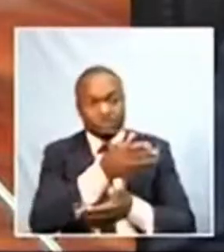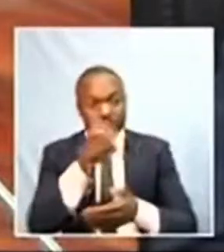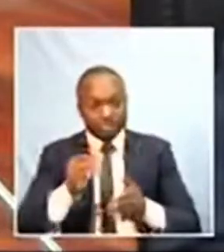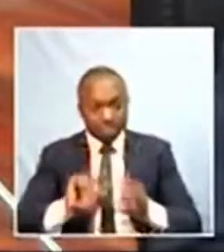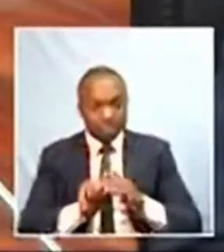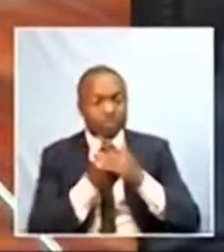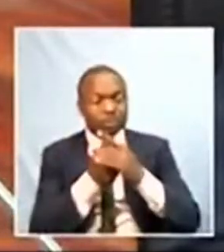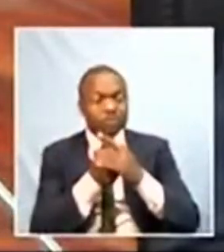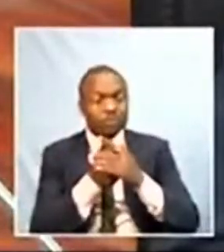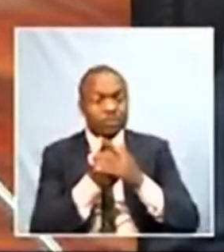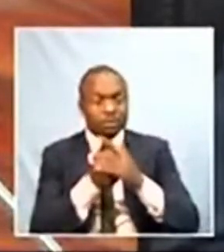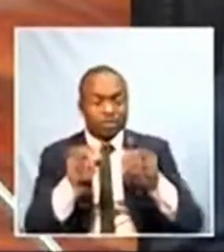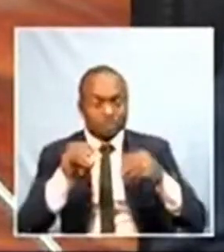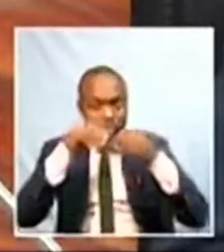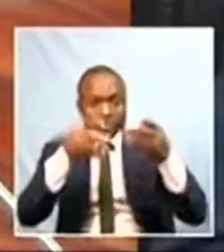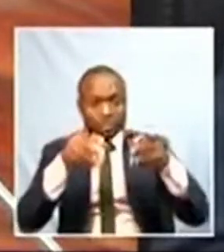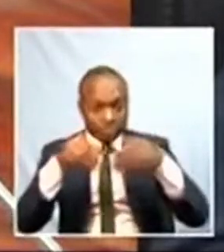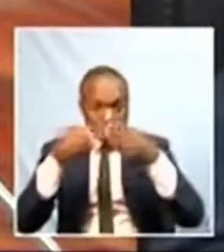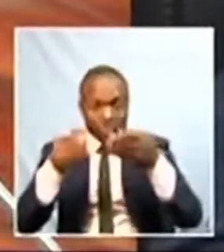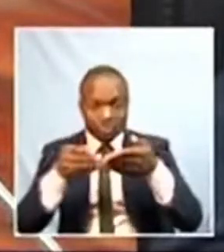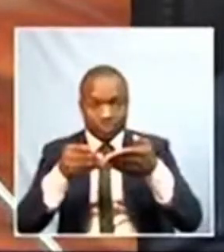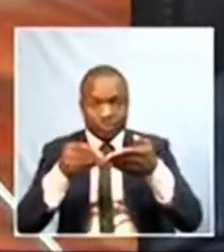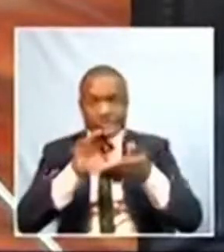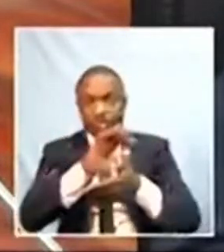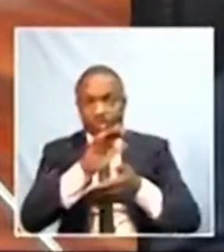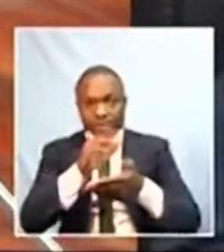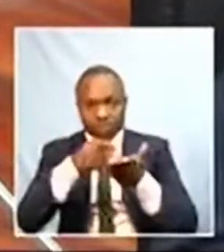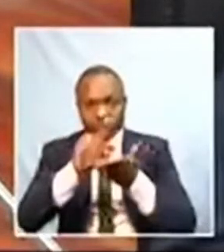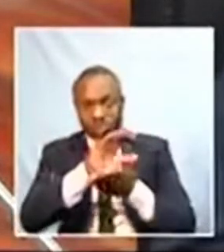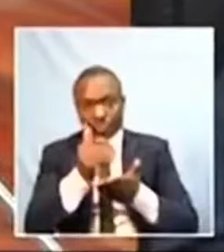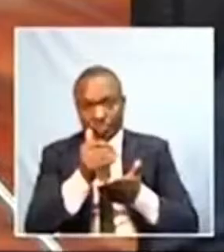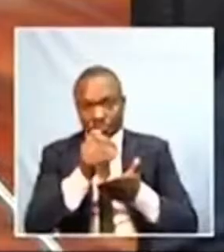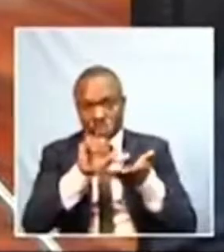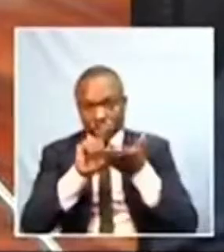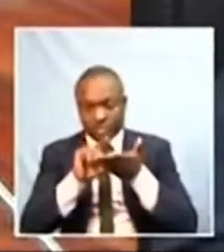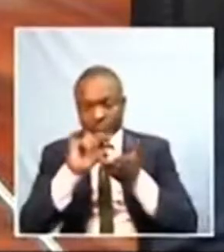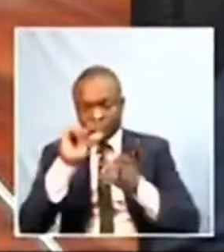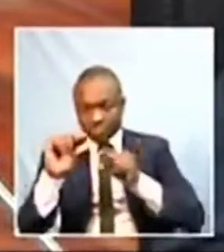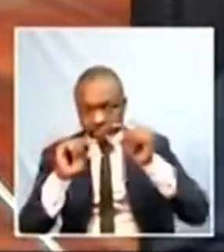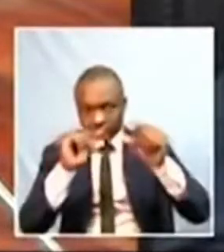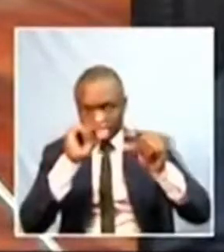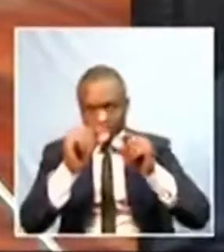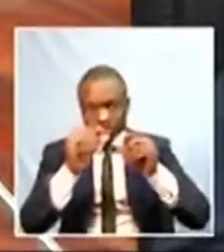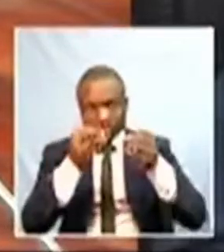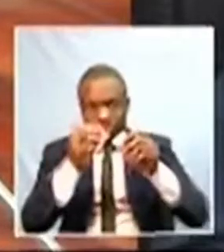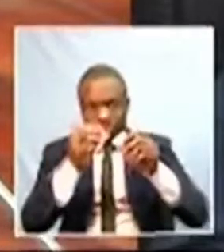start remitting loan installments, and most of them have started paying back.